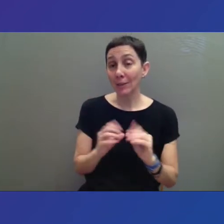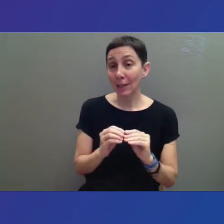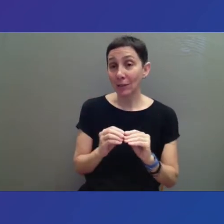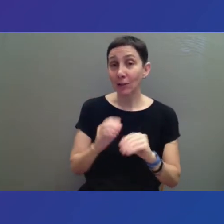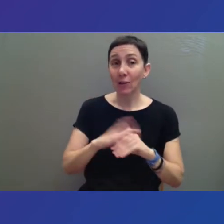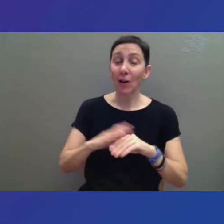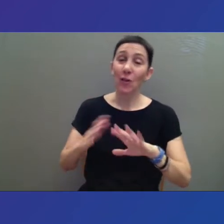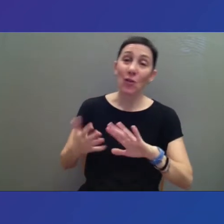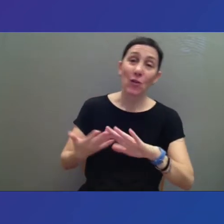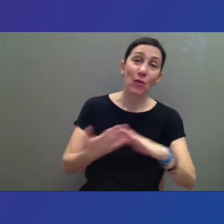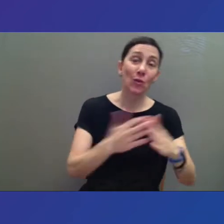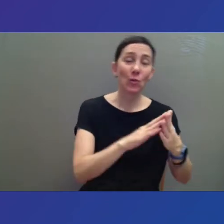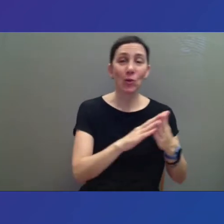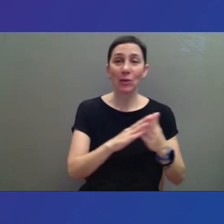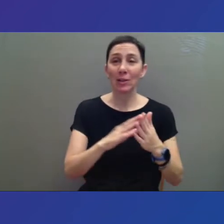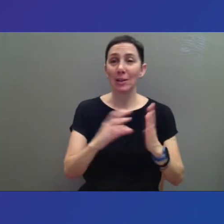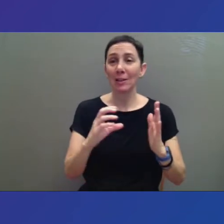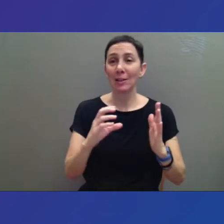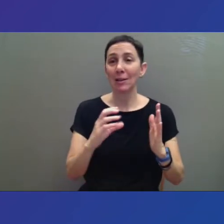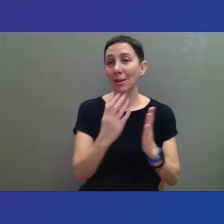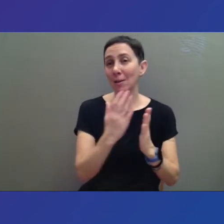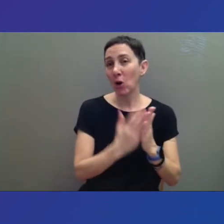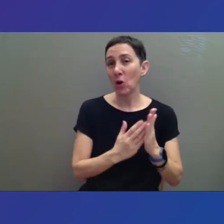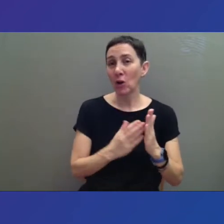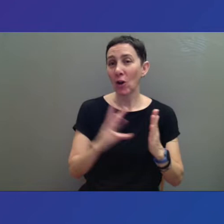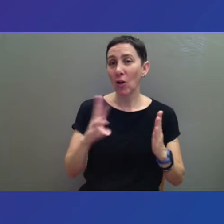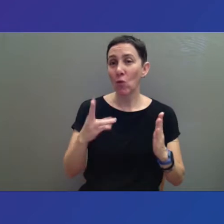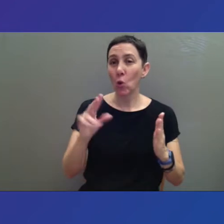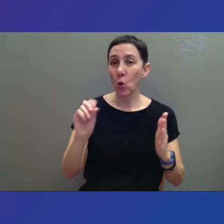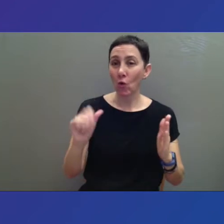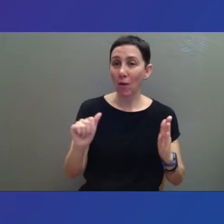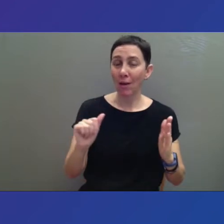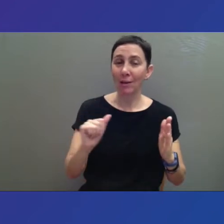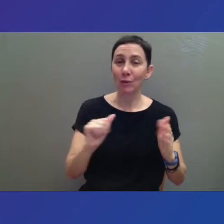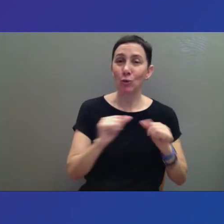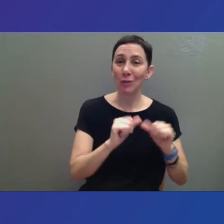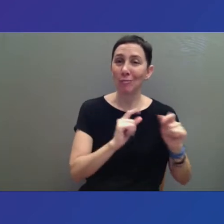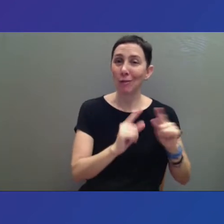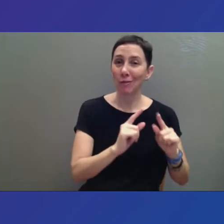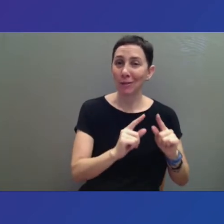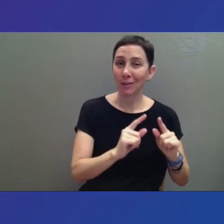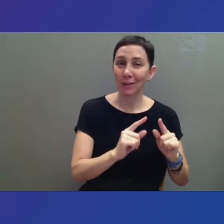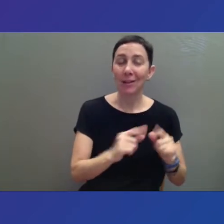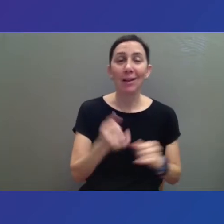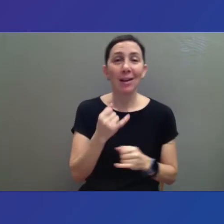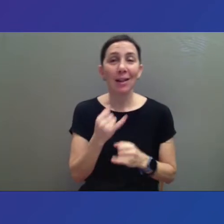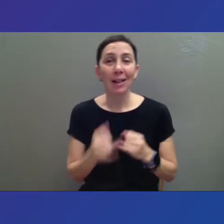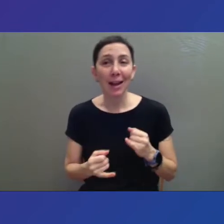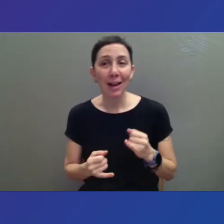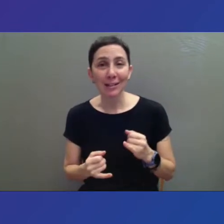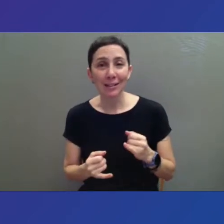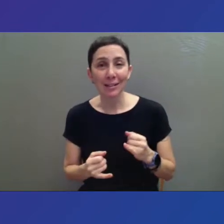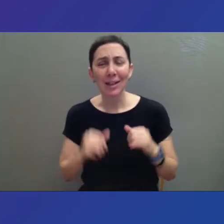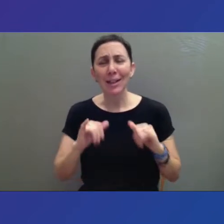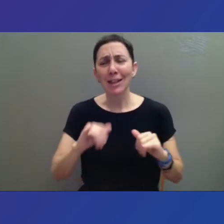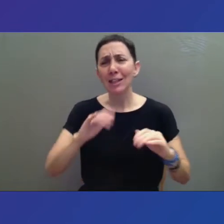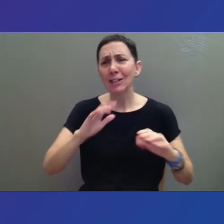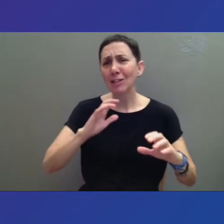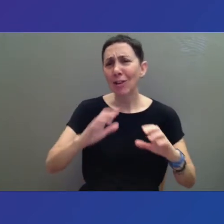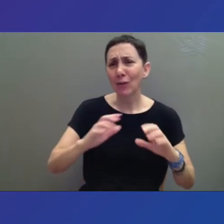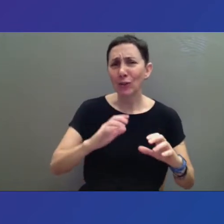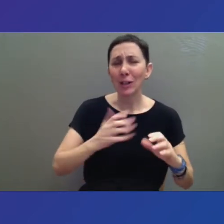where you can continue the conversation. Lastly, we hope you will help us to amplify these